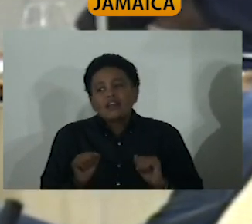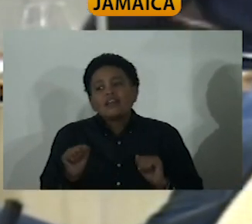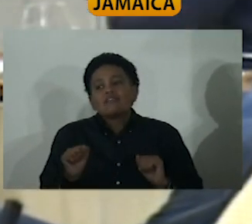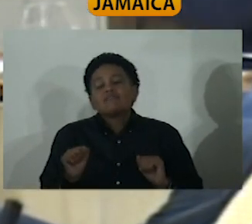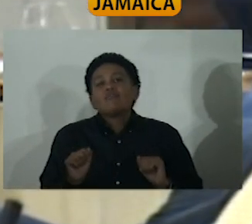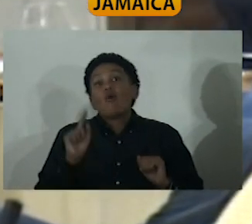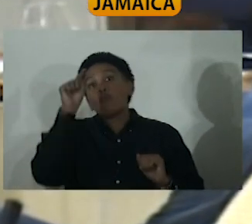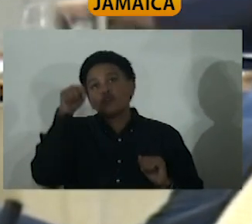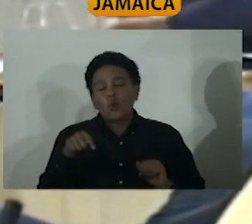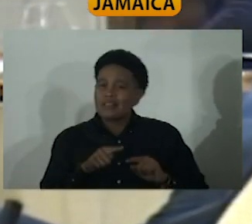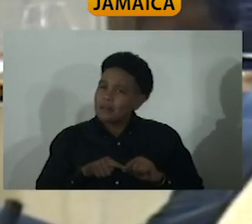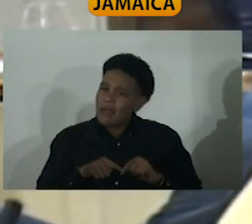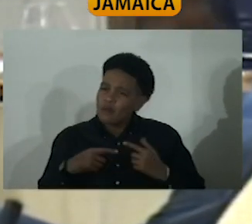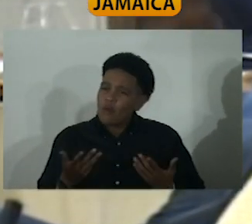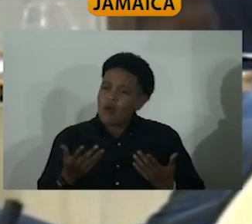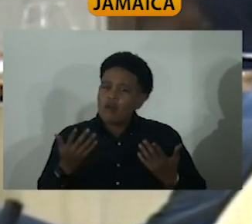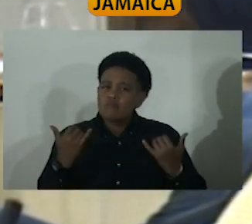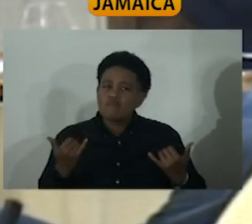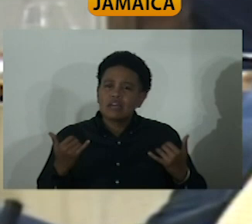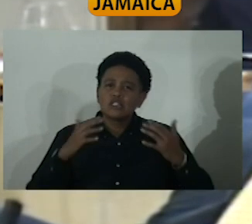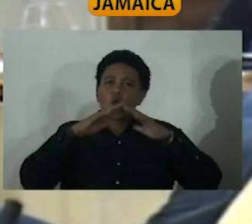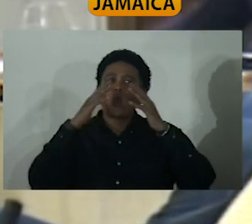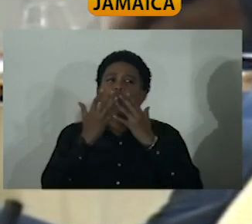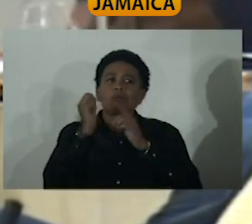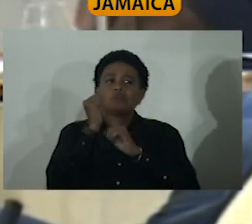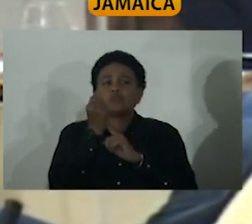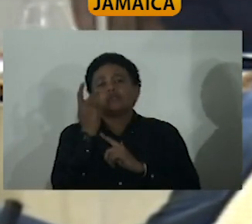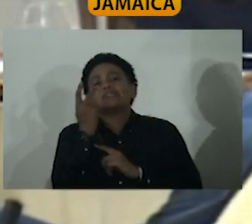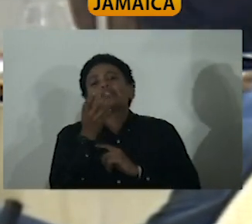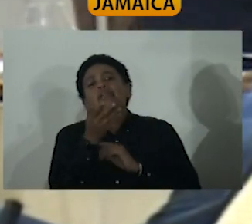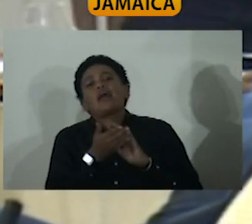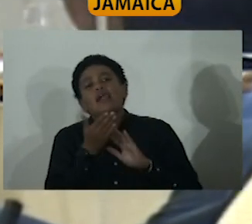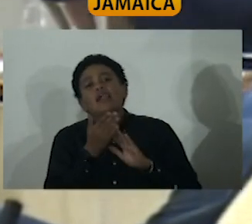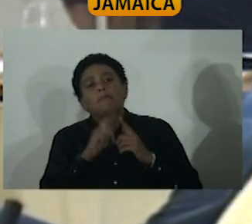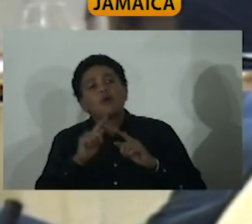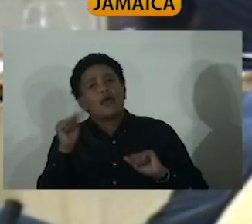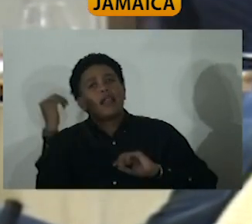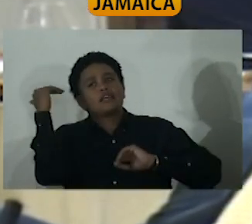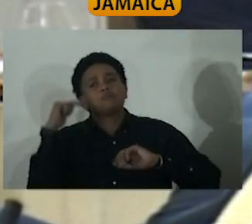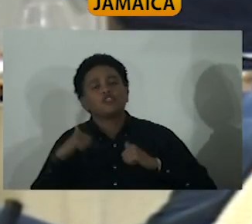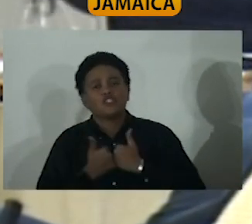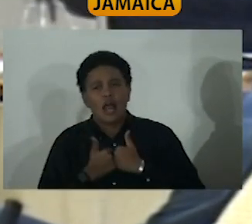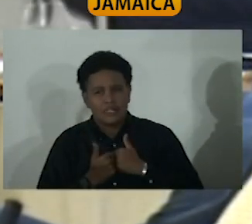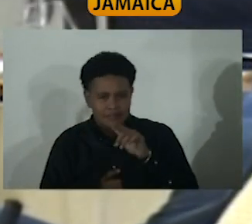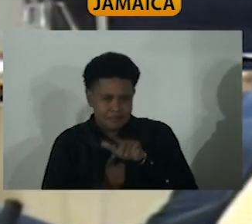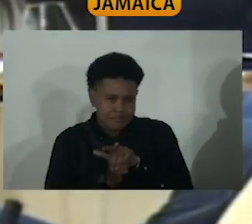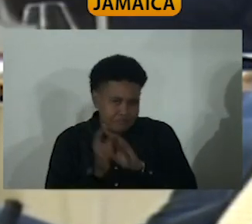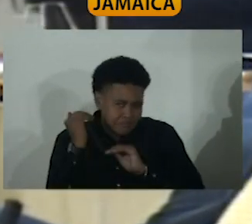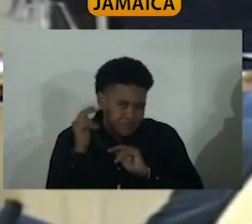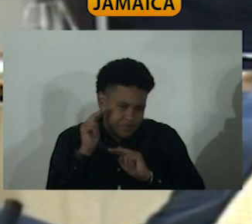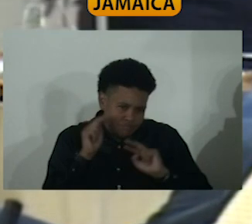downwards, depending on the present global circumstances and any anticipated challenges that